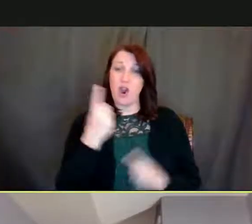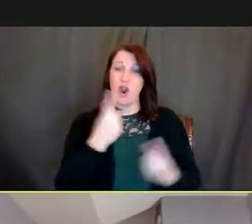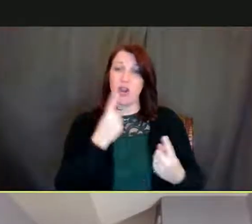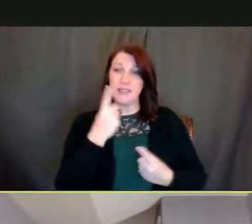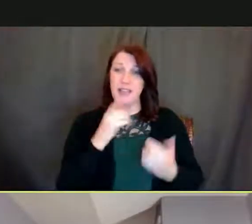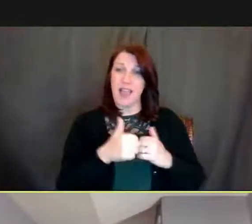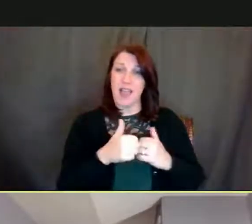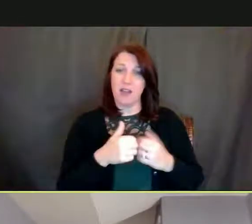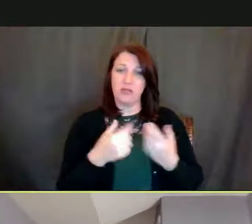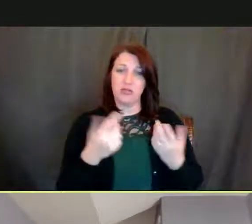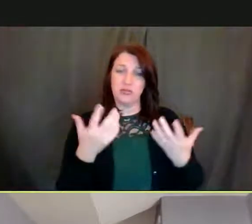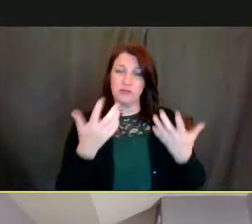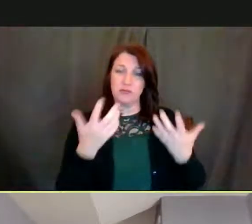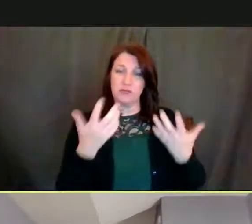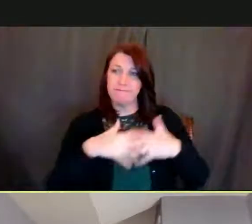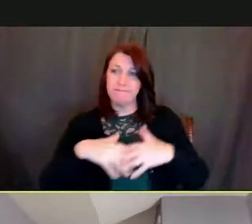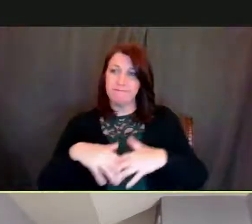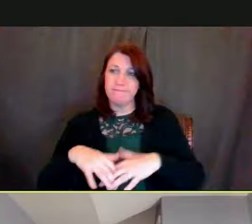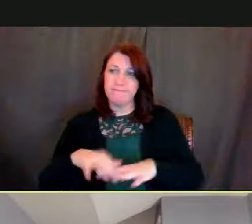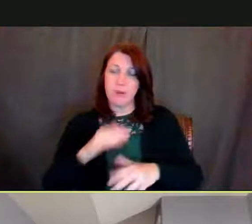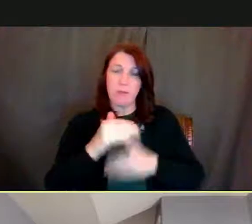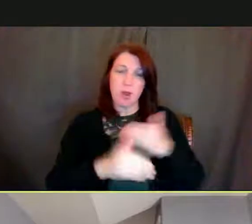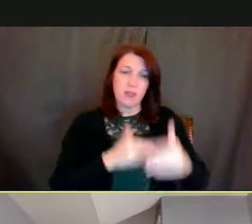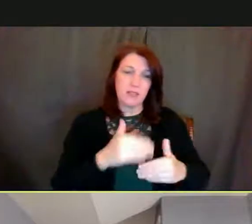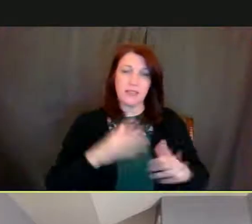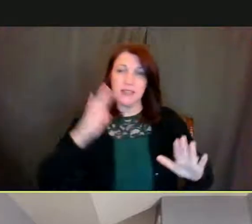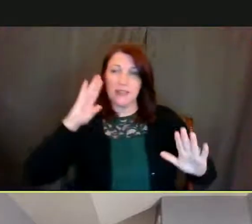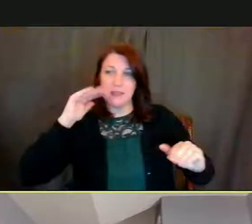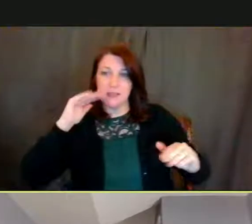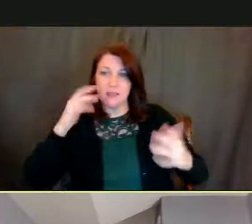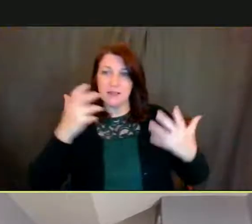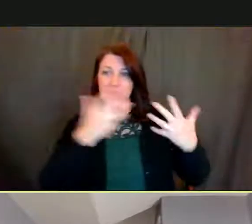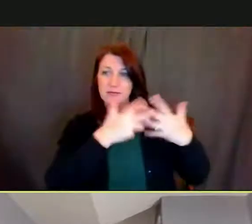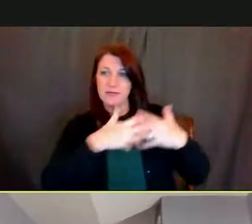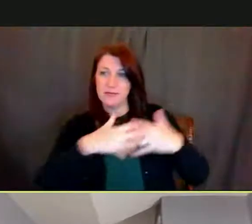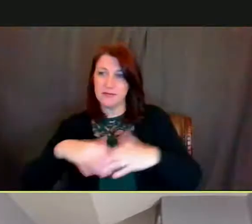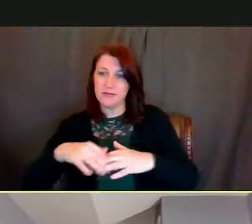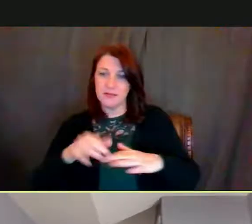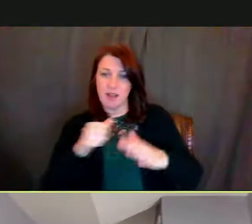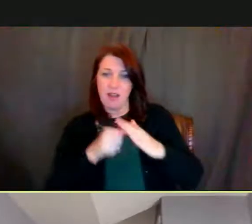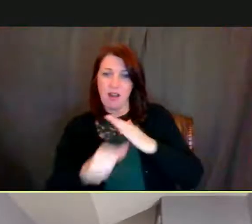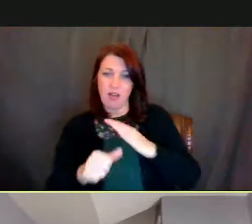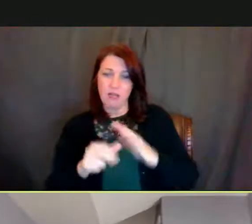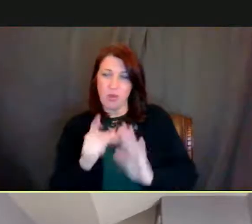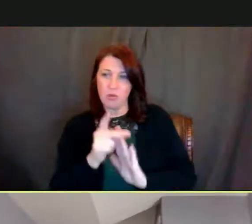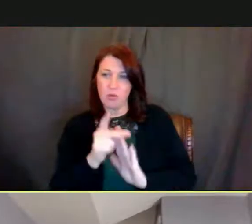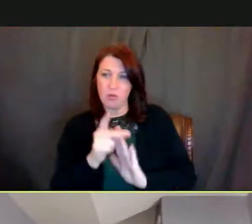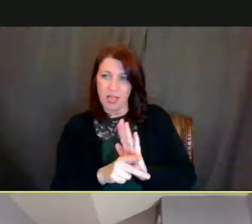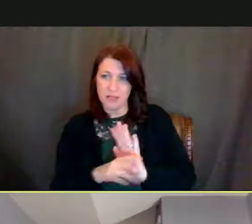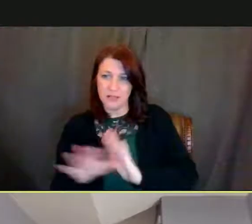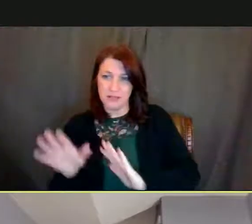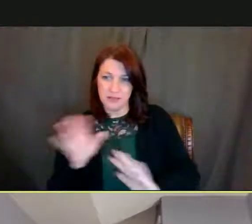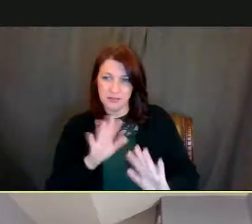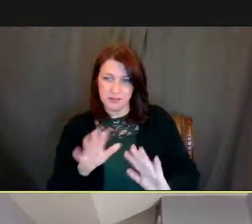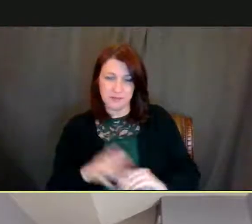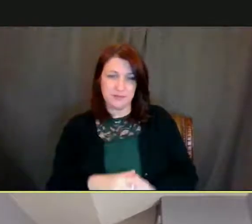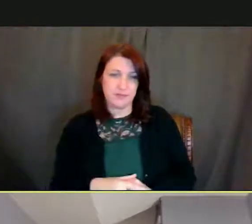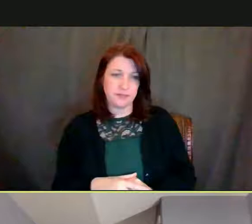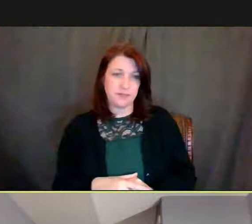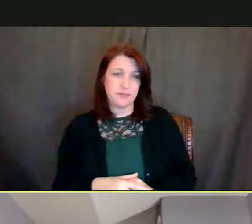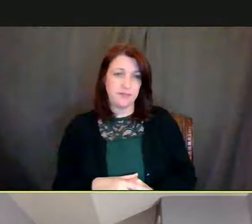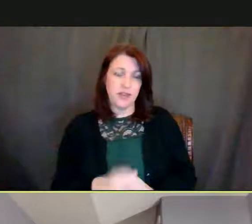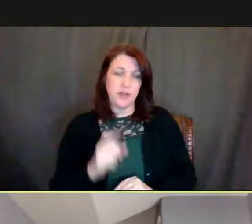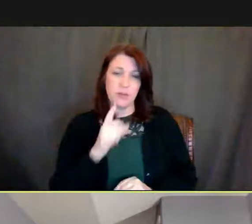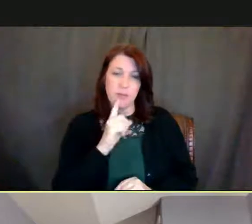to harmonize processes and expectations under those policies and sort of across multiple data sharing policies to